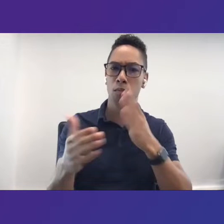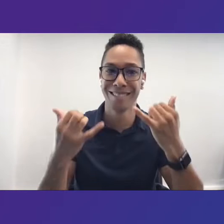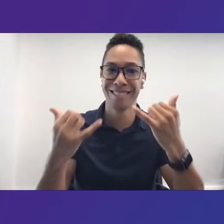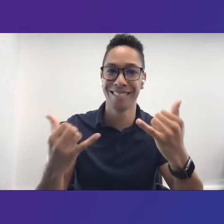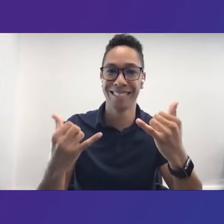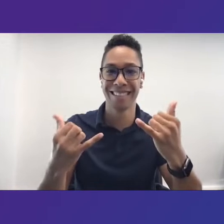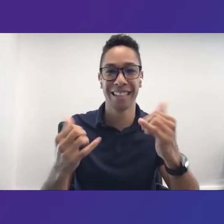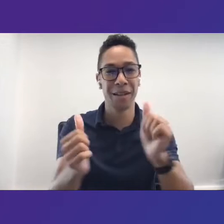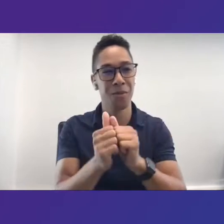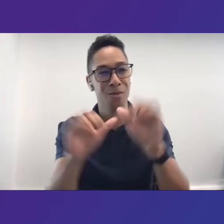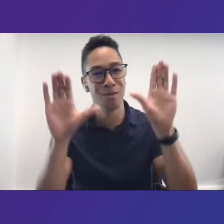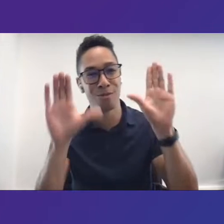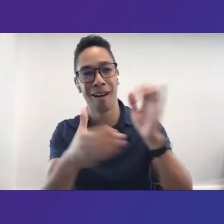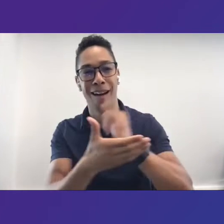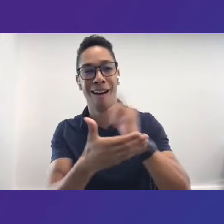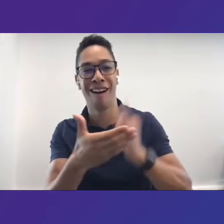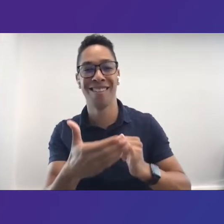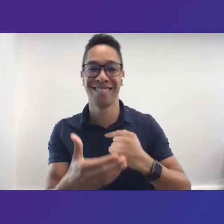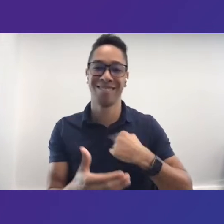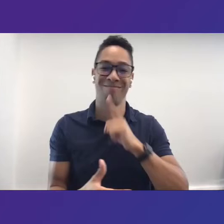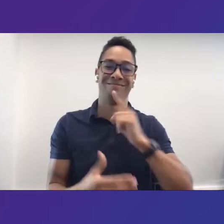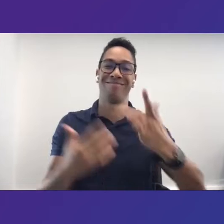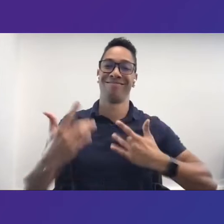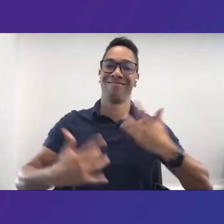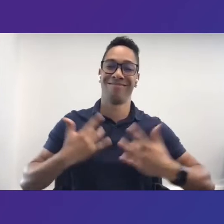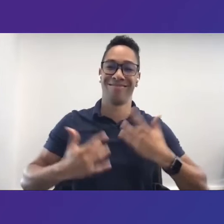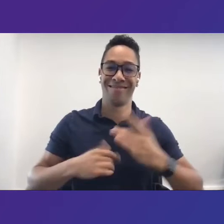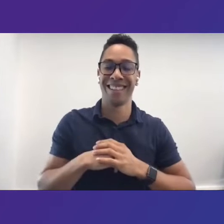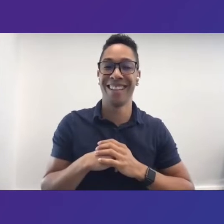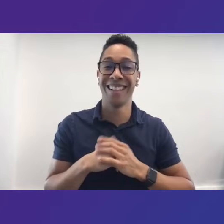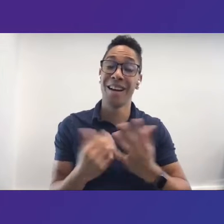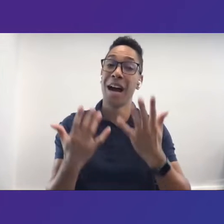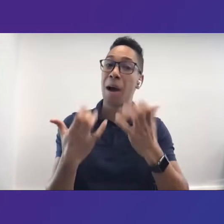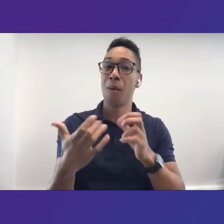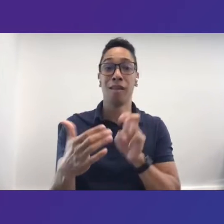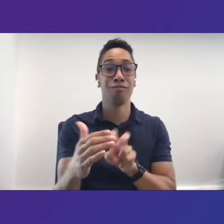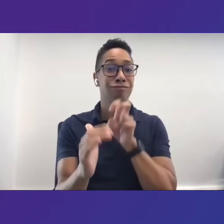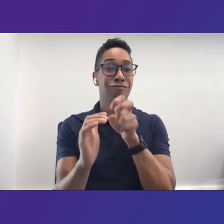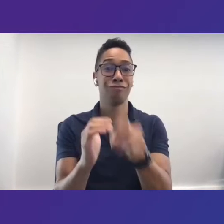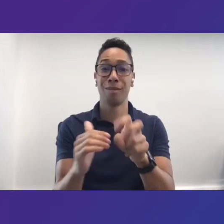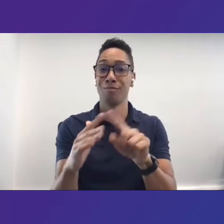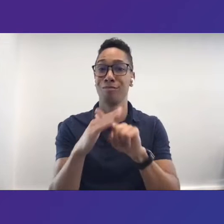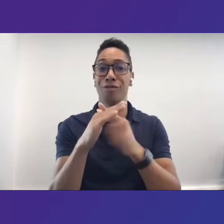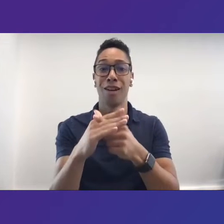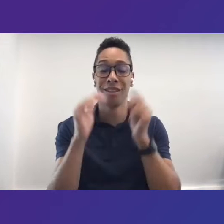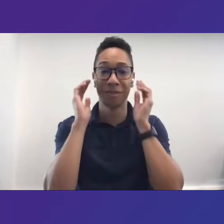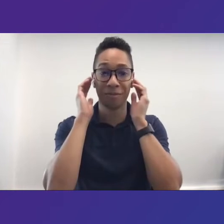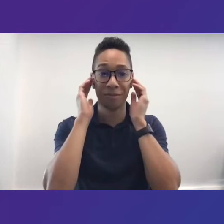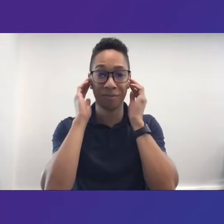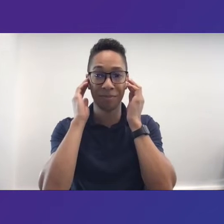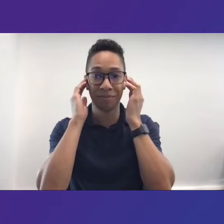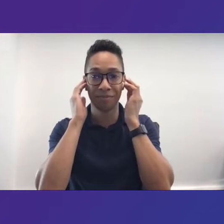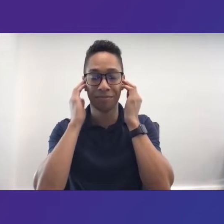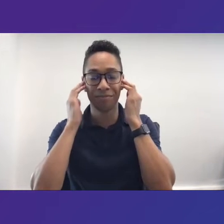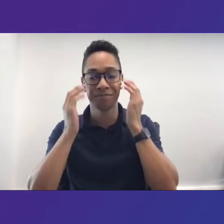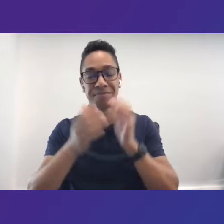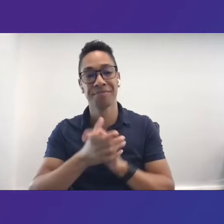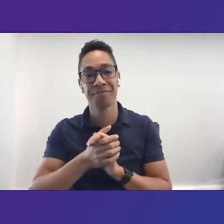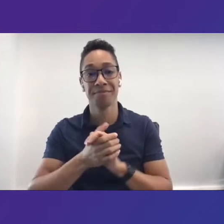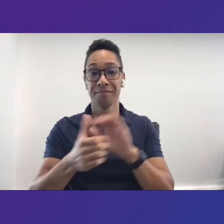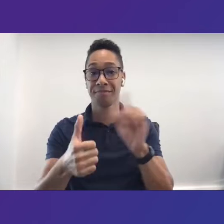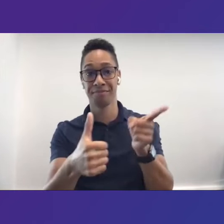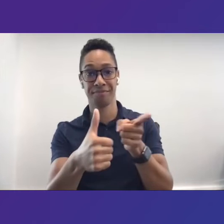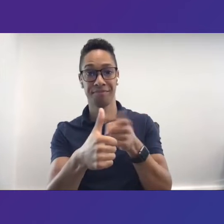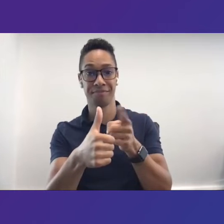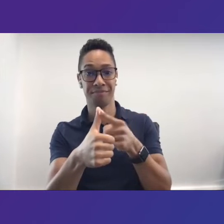I'm very excited and I want to jump right in. So our first pair will be Sarah